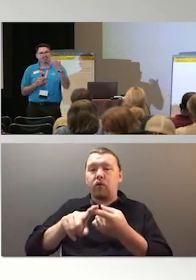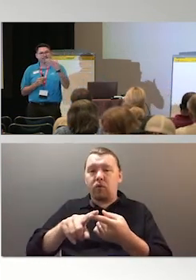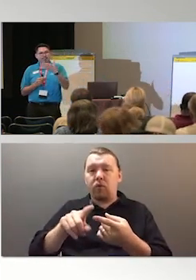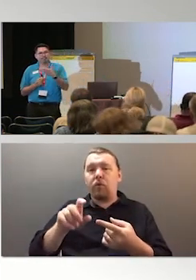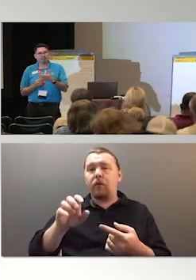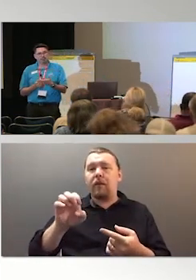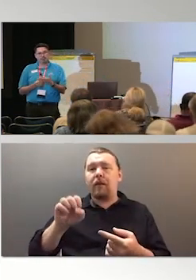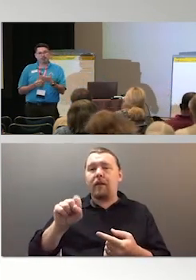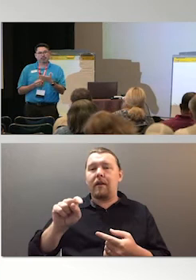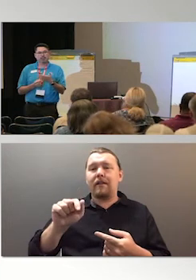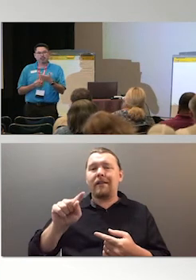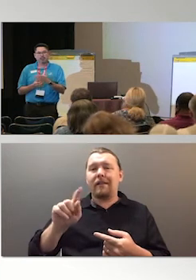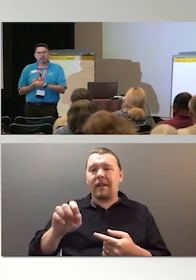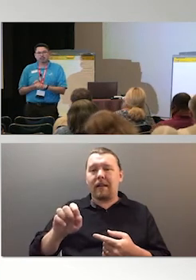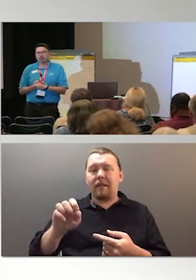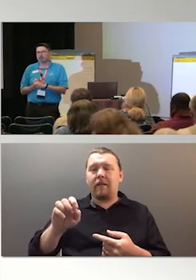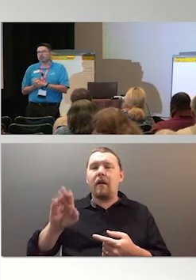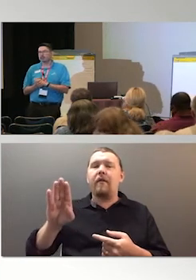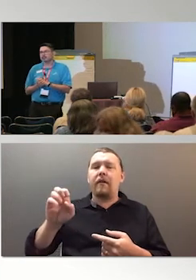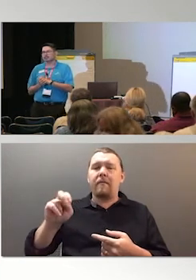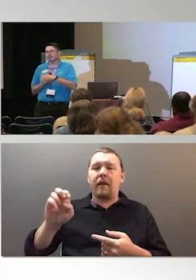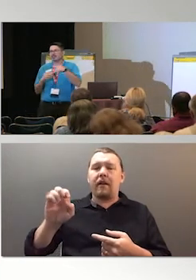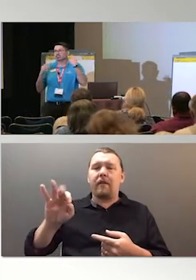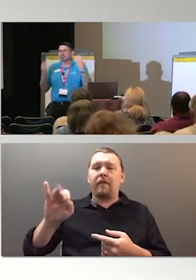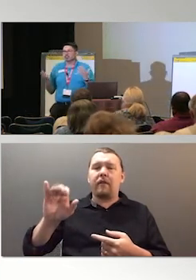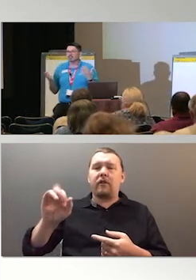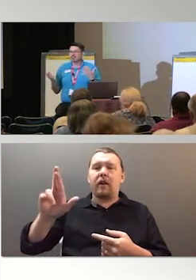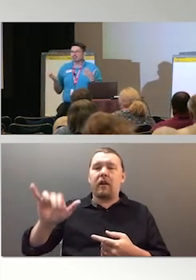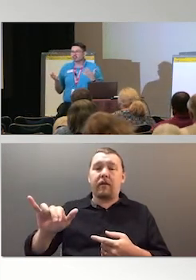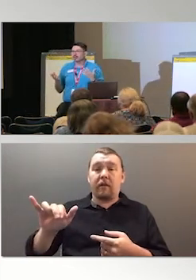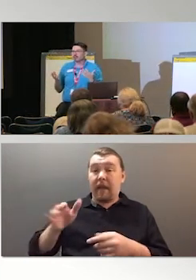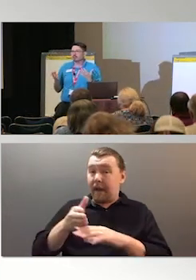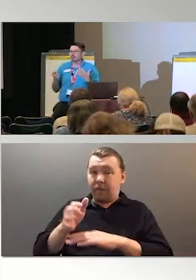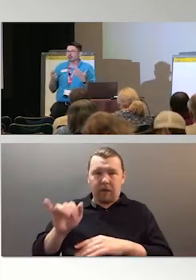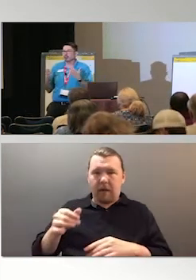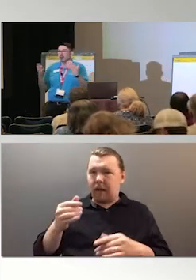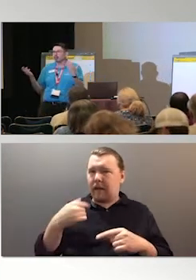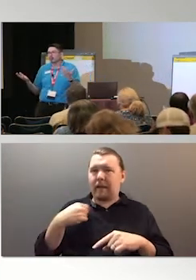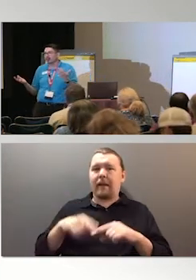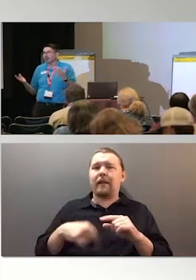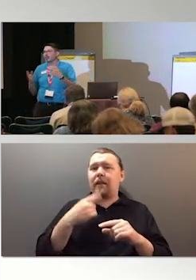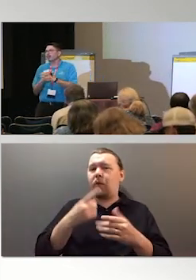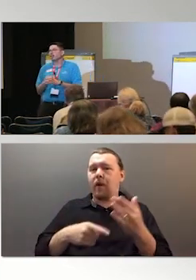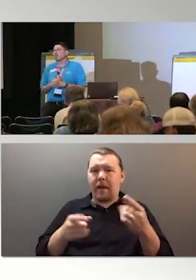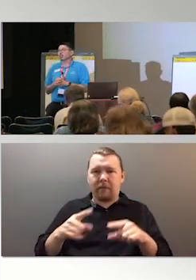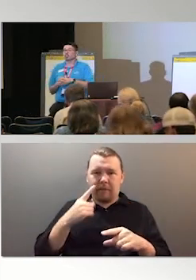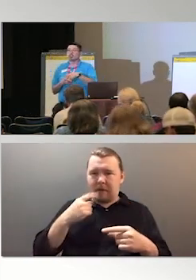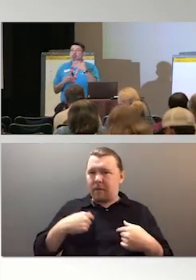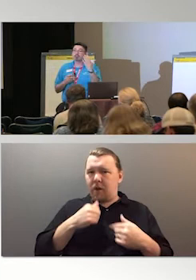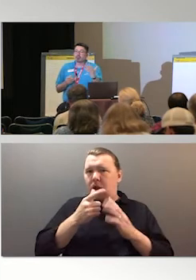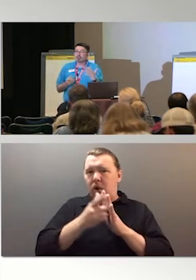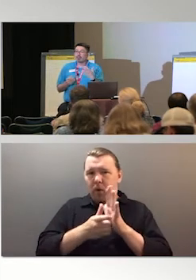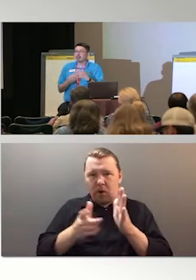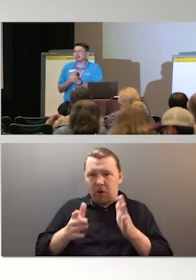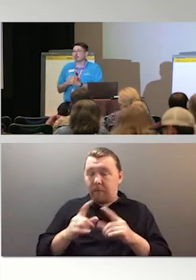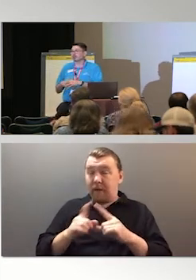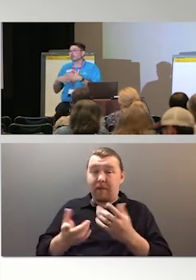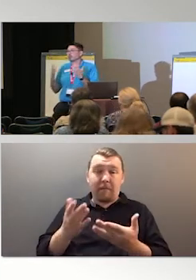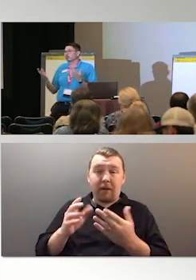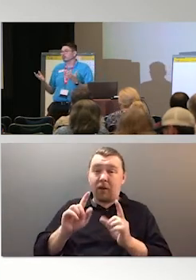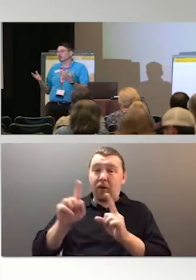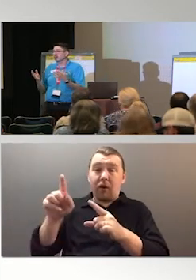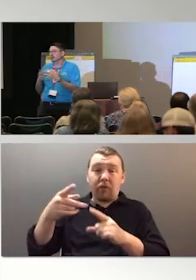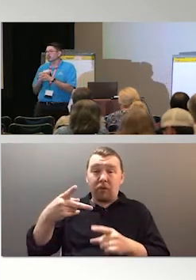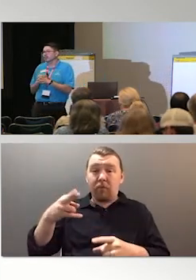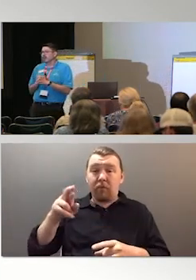estate of the beneficiary. And so since I'm not an attorney, I can't tell you what happens from there on, but it could go to probate. There might be a